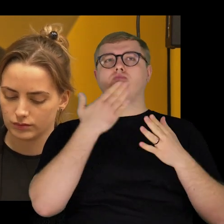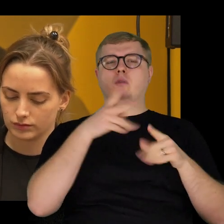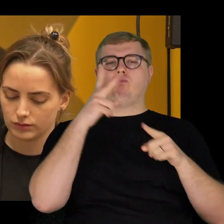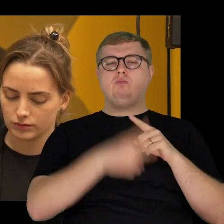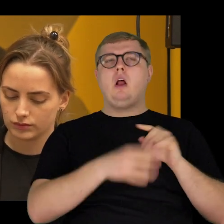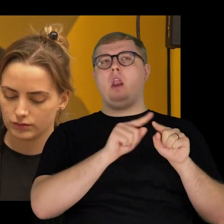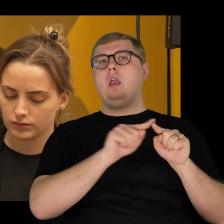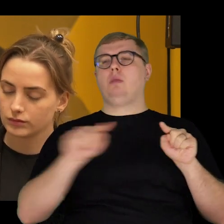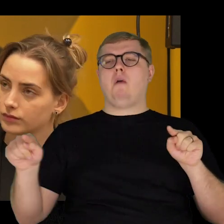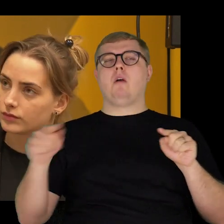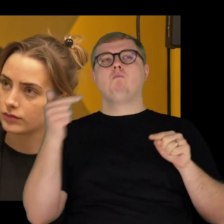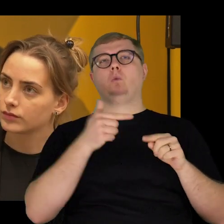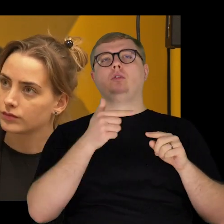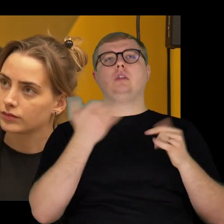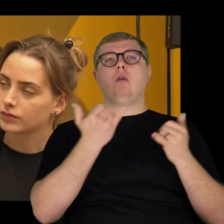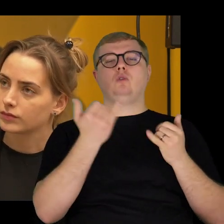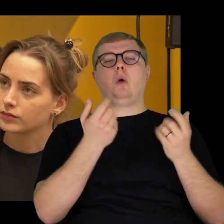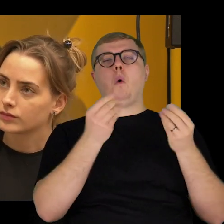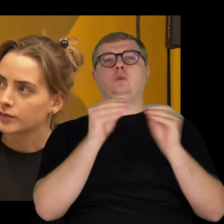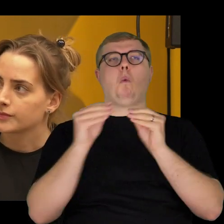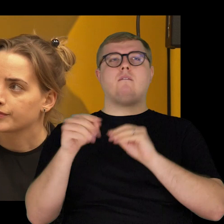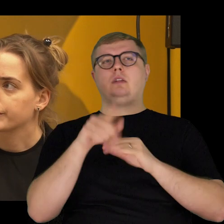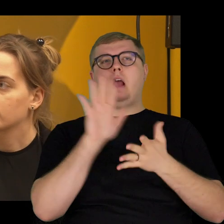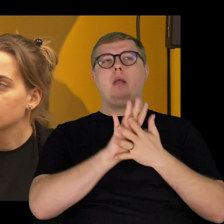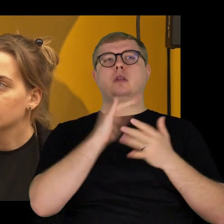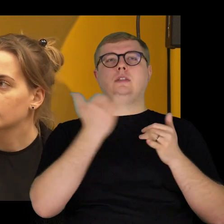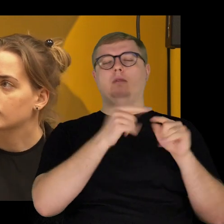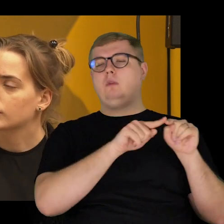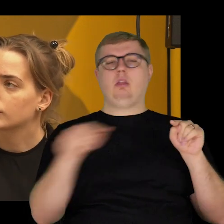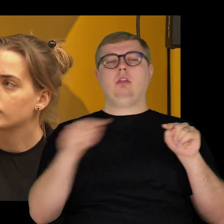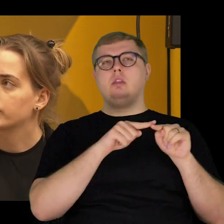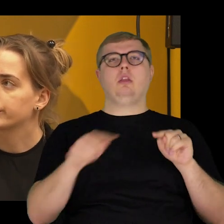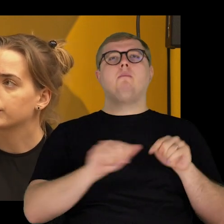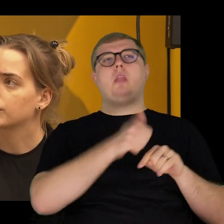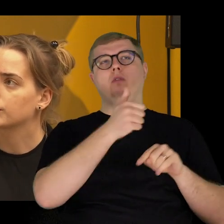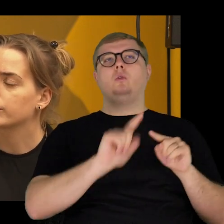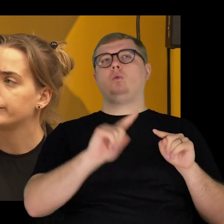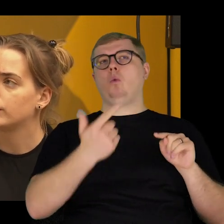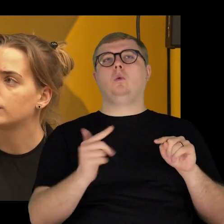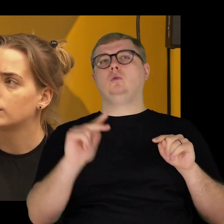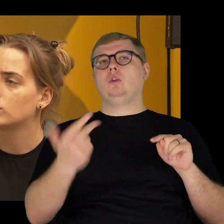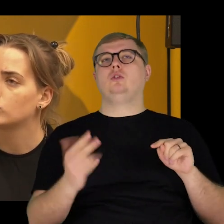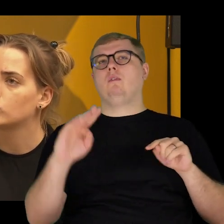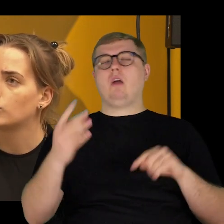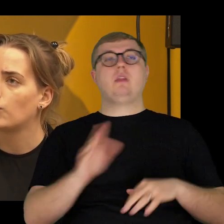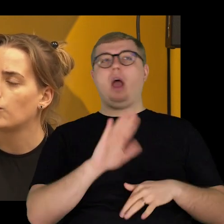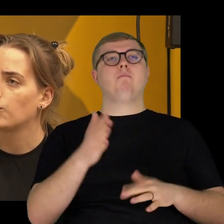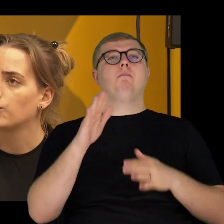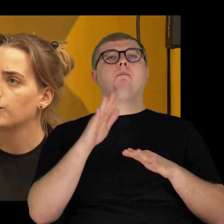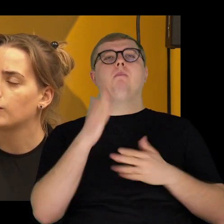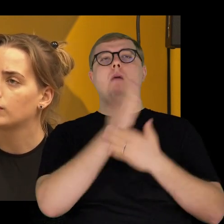to structure in a very hierarchic way the first and then the second and the third and so on. And the mapping is much